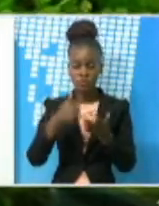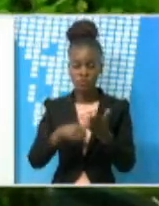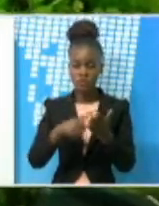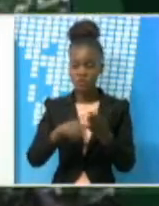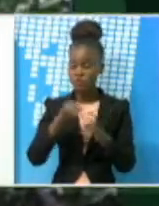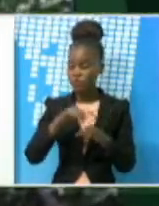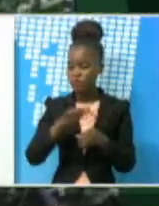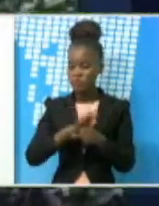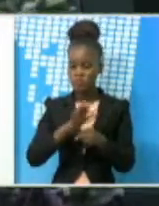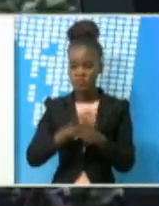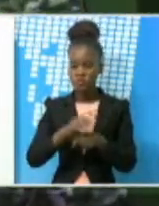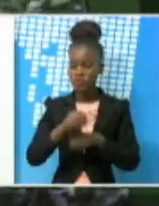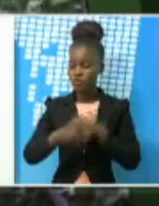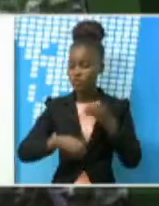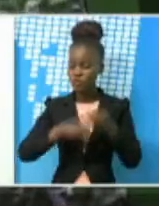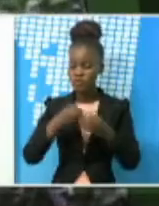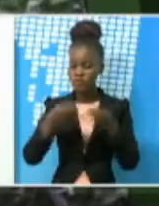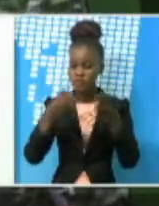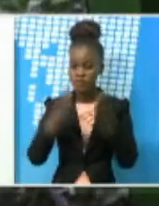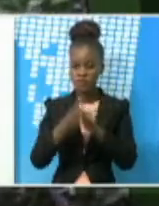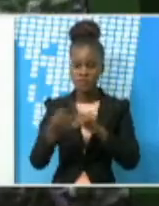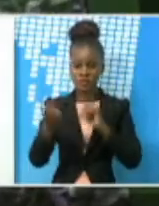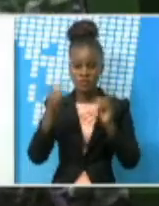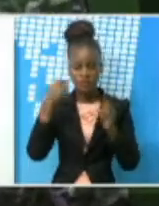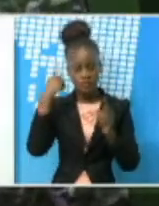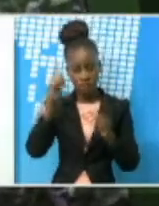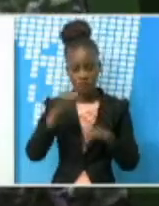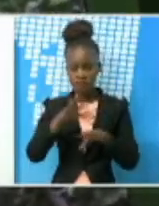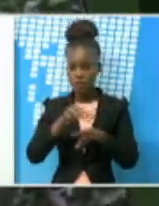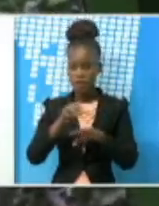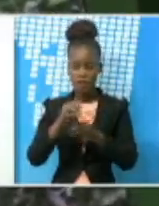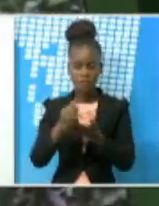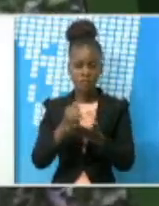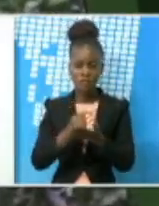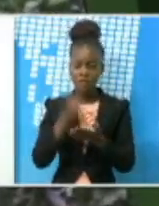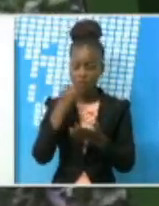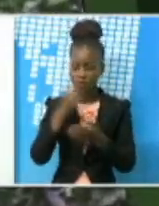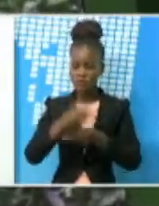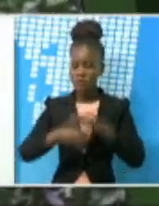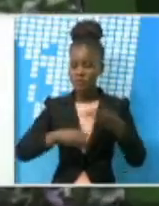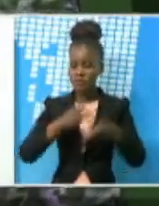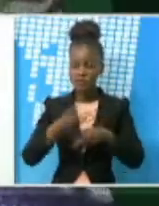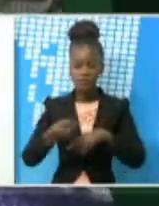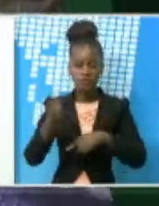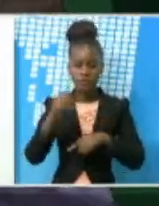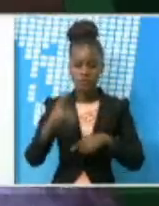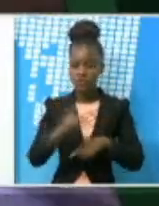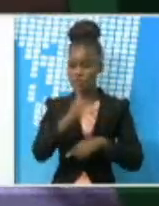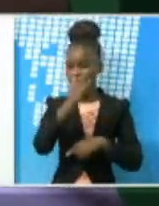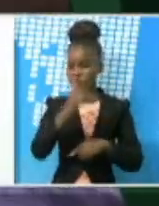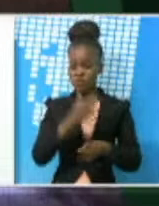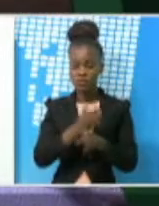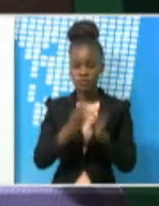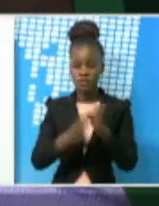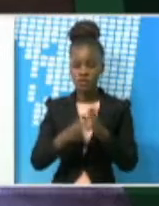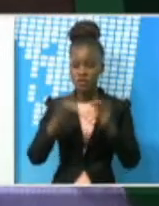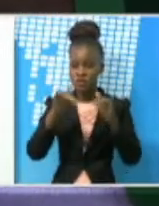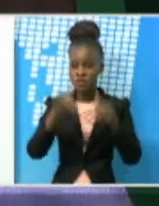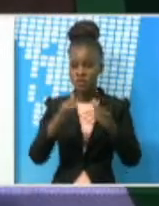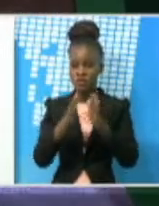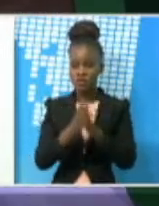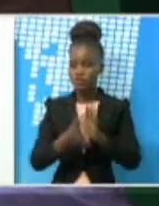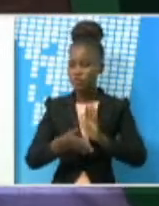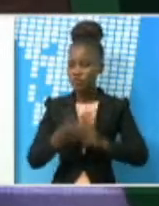encouraged the financial institution and calling for mobilizing of international community to contribute towards this